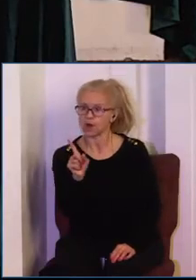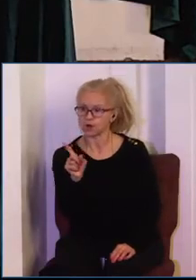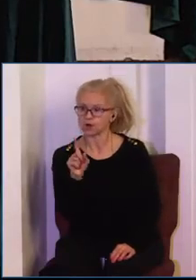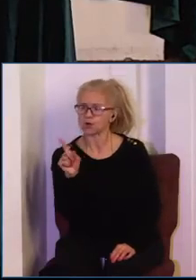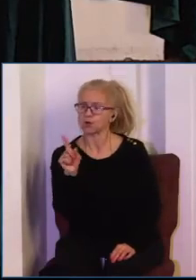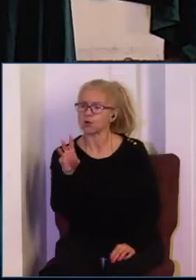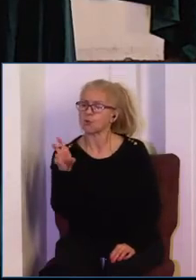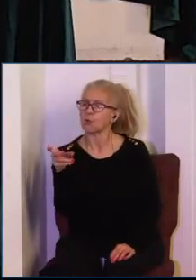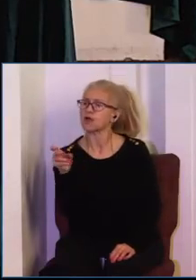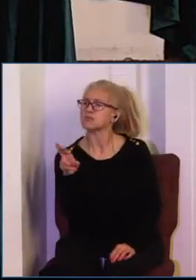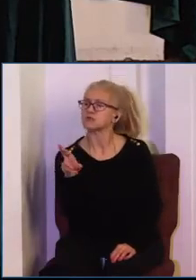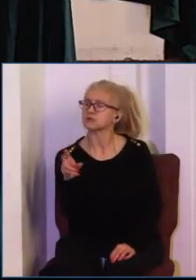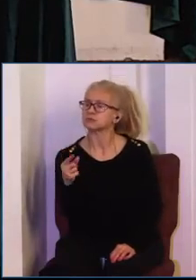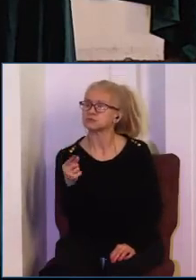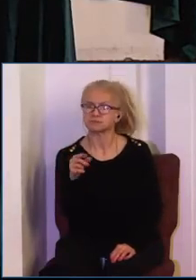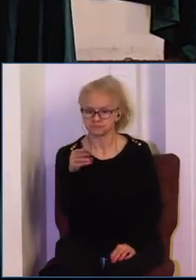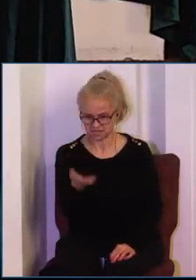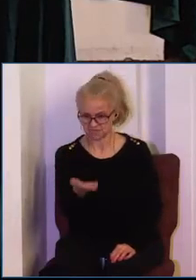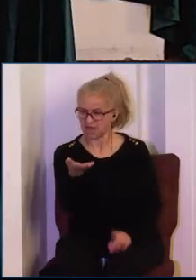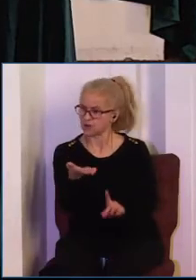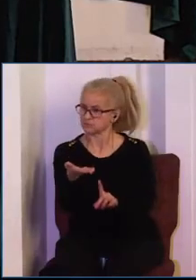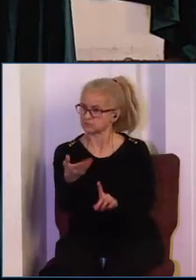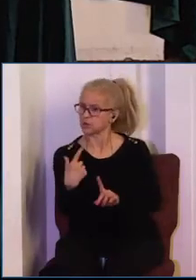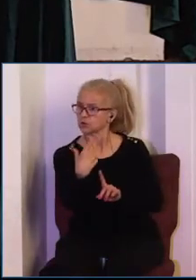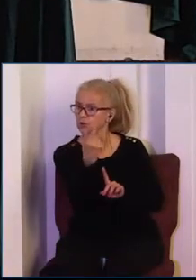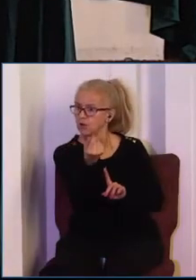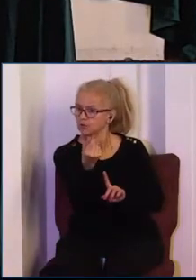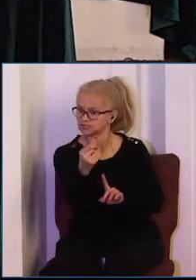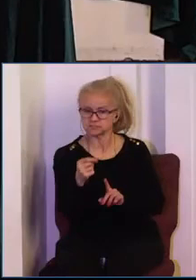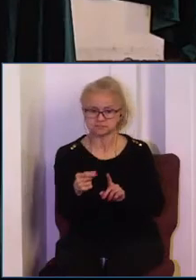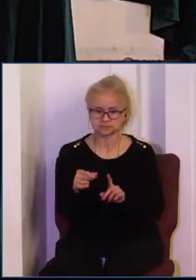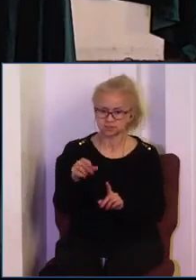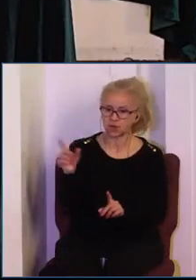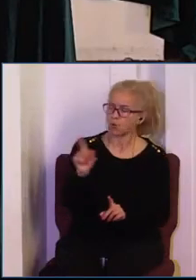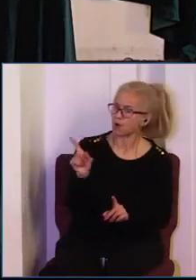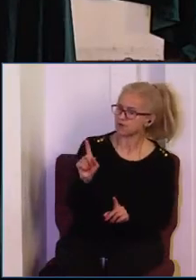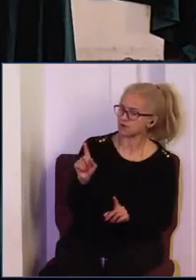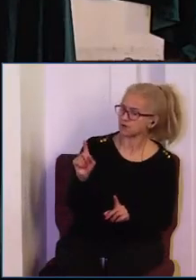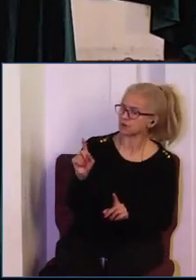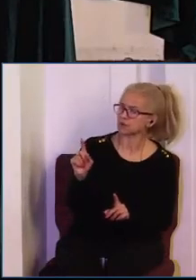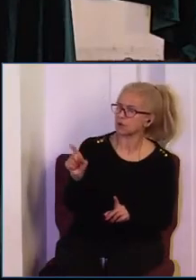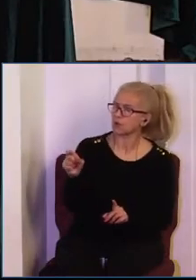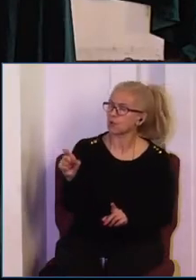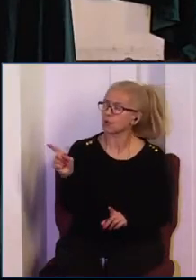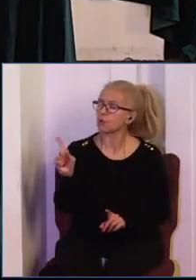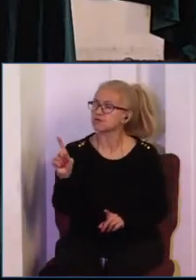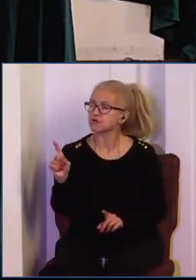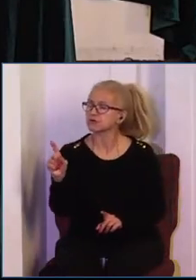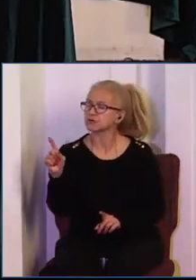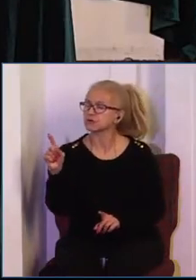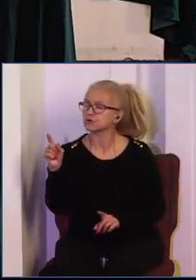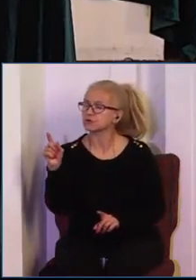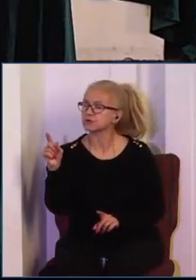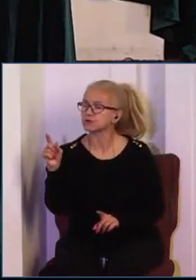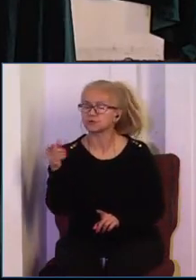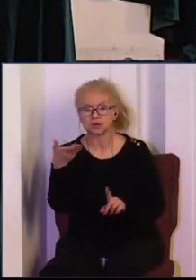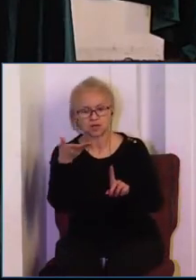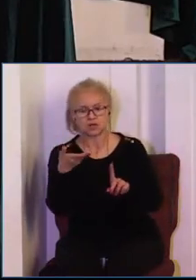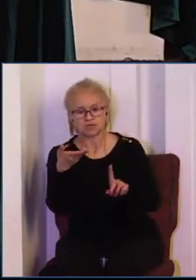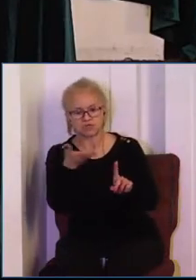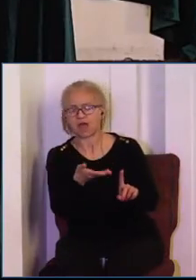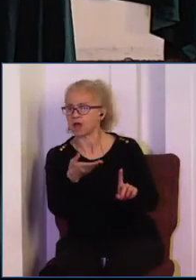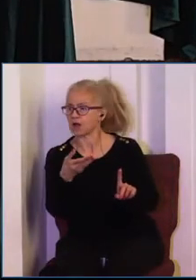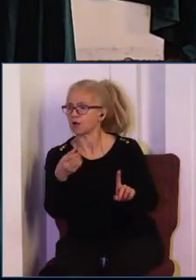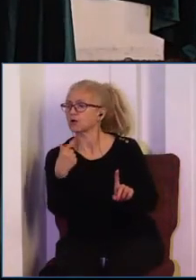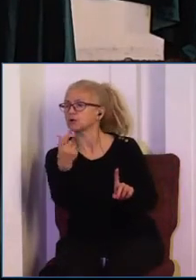Whither thou goest, Elisha said. Whither thou goest, talking to